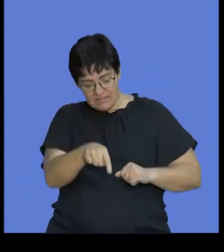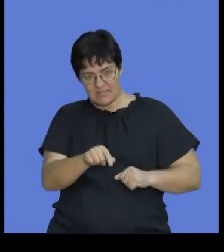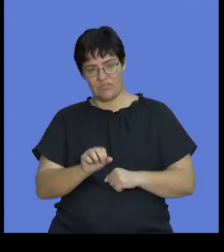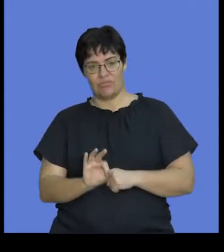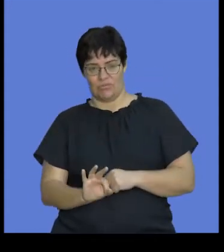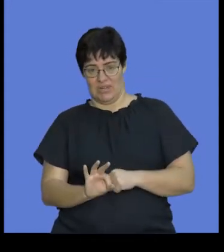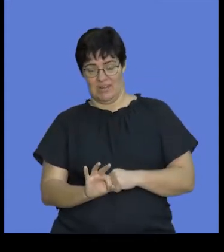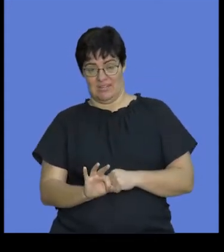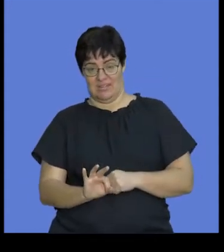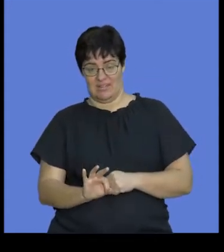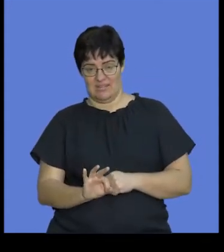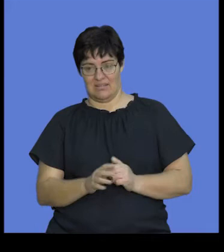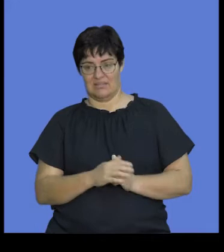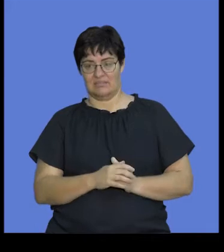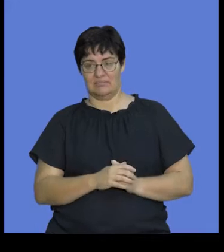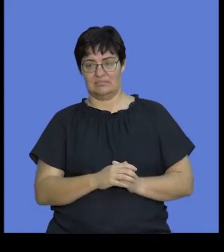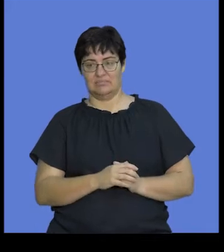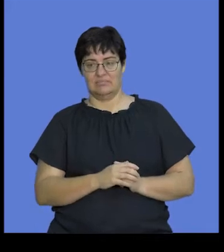size.